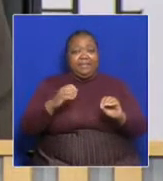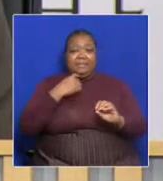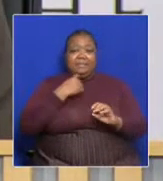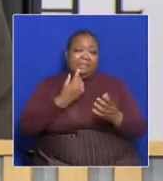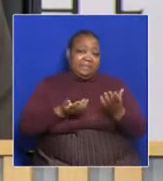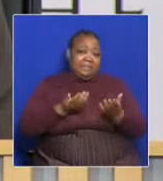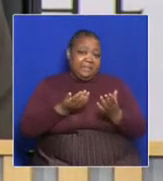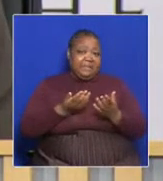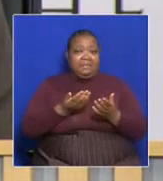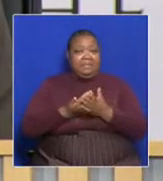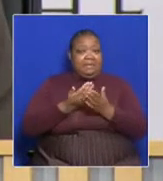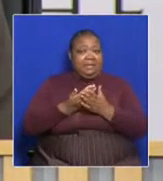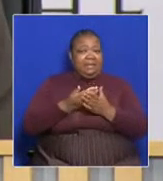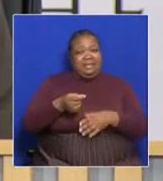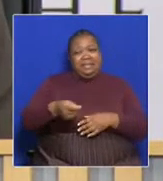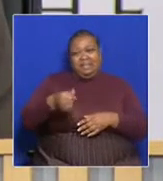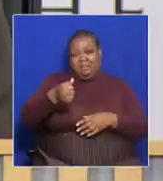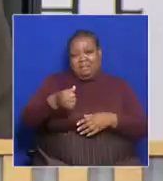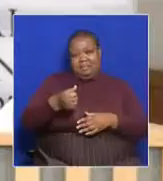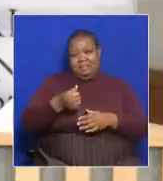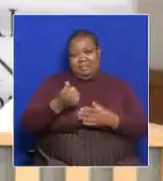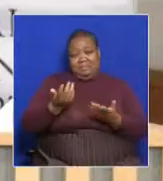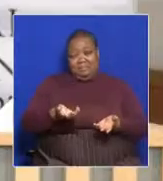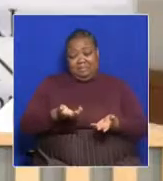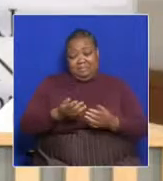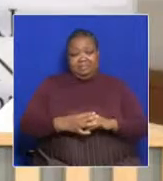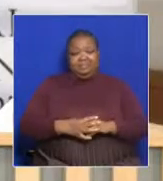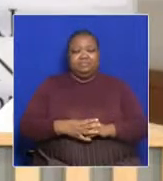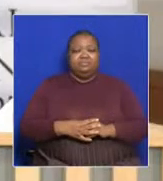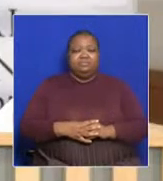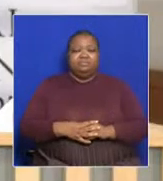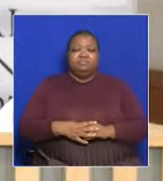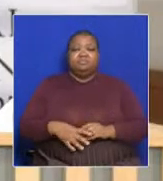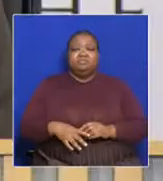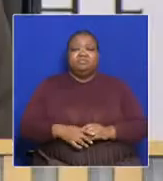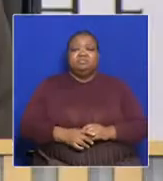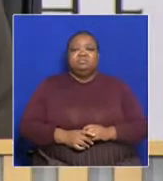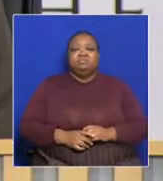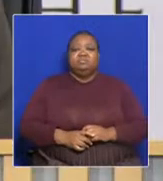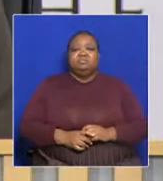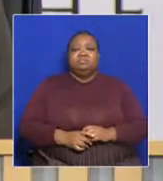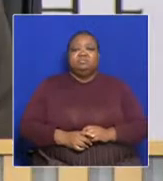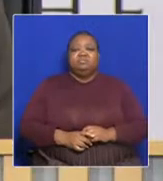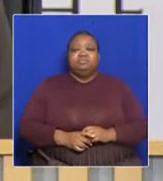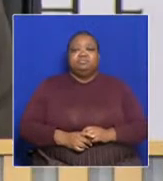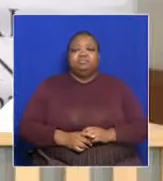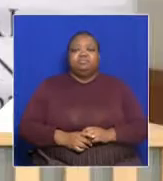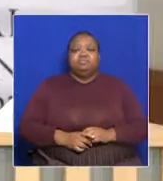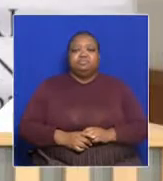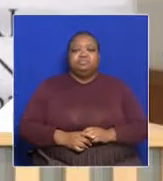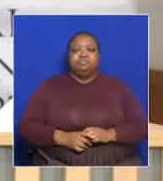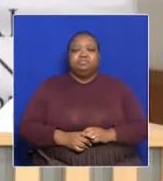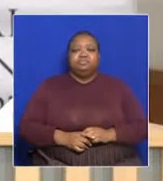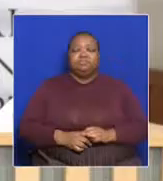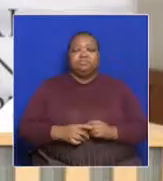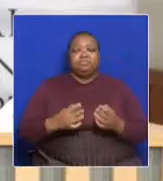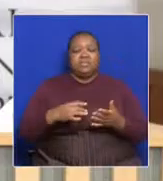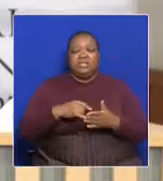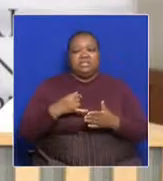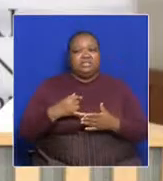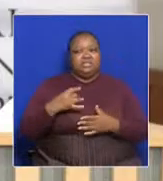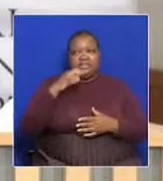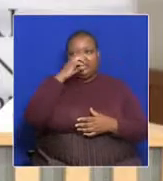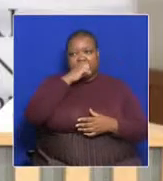so... How do you land on 100? Why not 1 in 3? I'm just thumb-sucking, Commissioner. Okay. So just a thumb suck on your